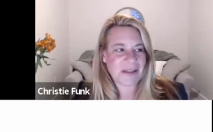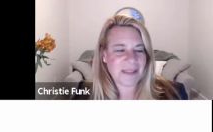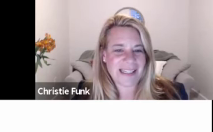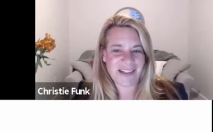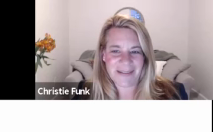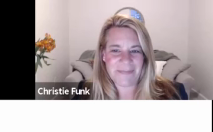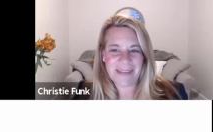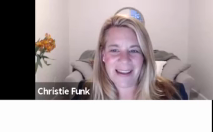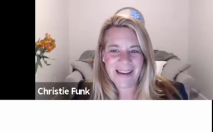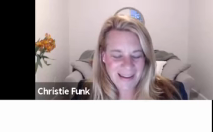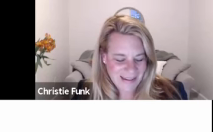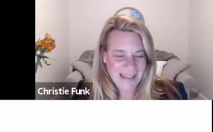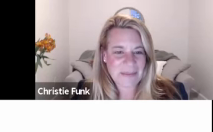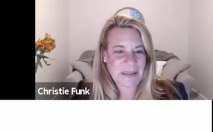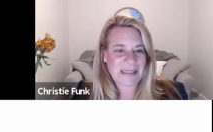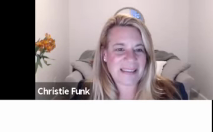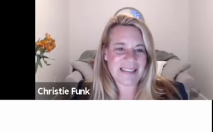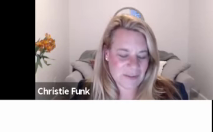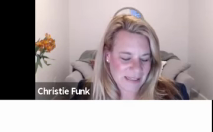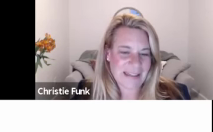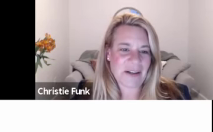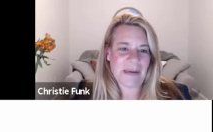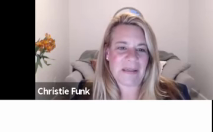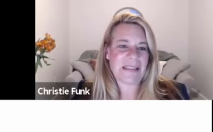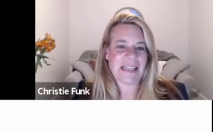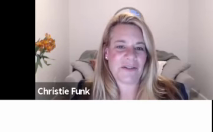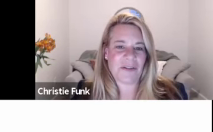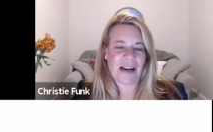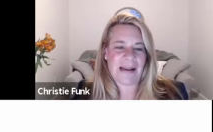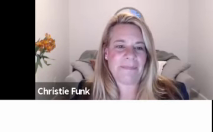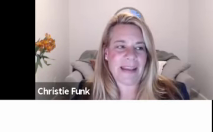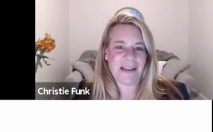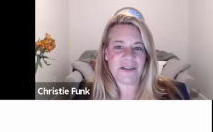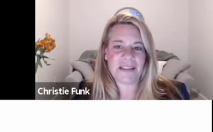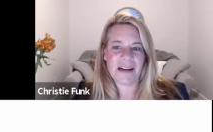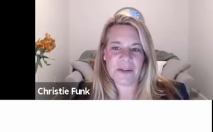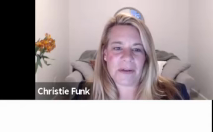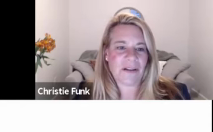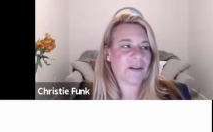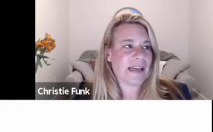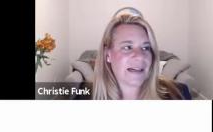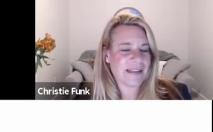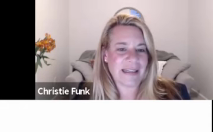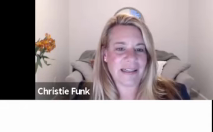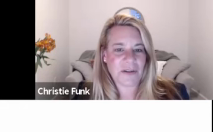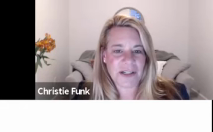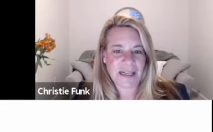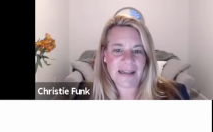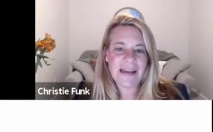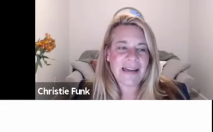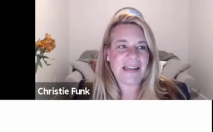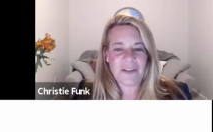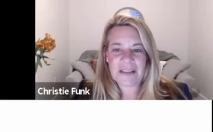opportunities. Welcome, Malaysia. And last but not least, to round out our panel is Andrew Gray. Andrew is an entrepreneur located in Atlanta,